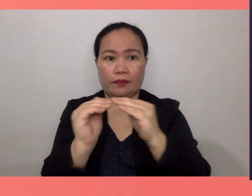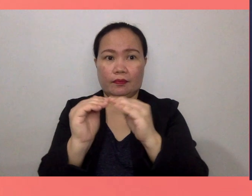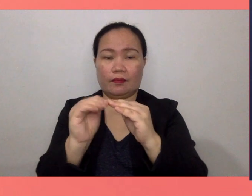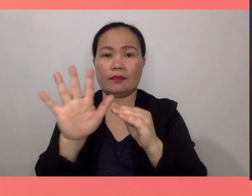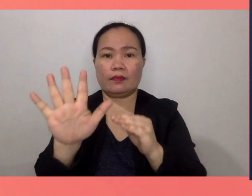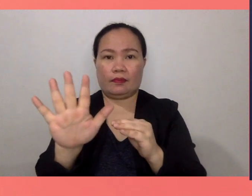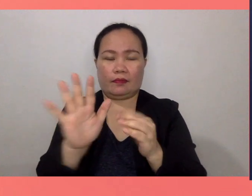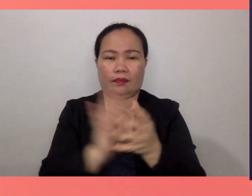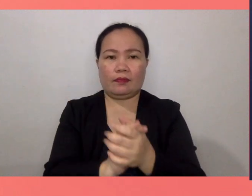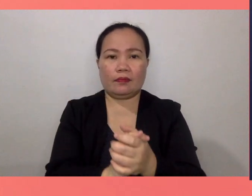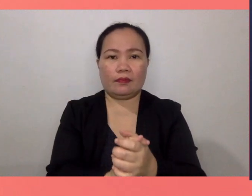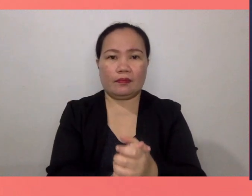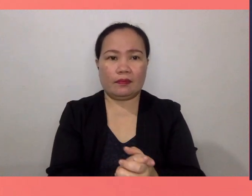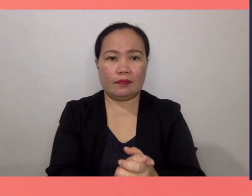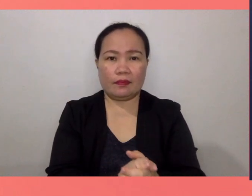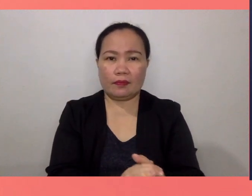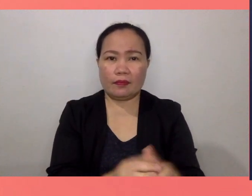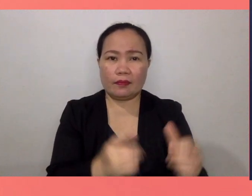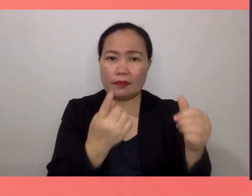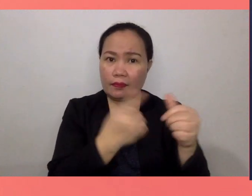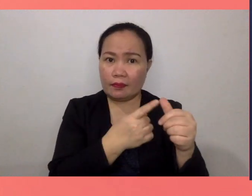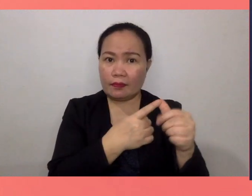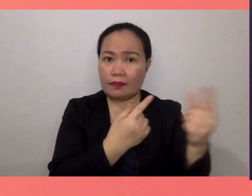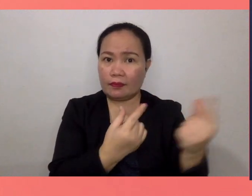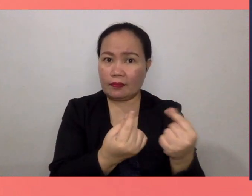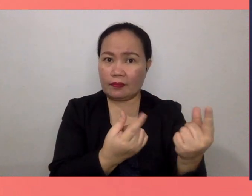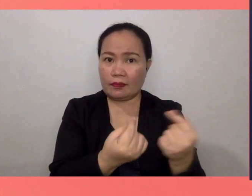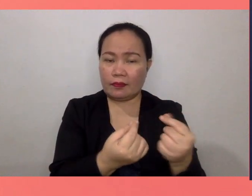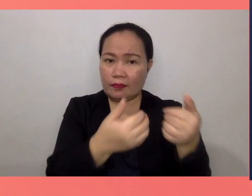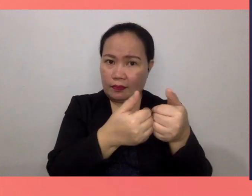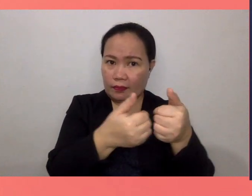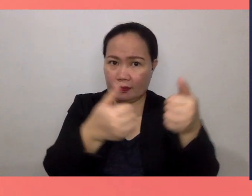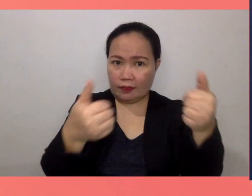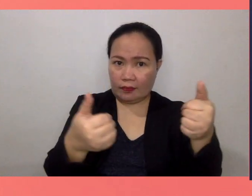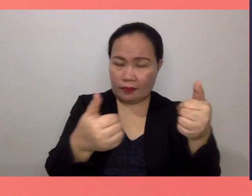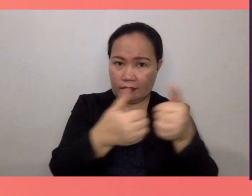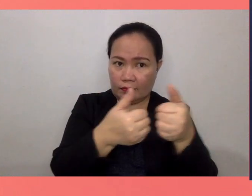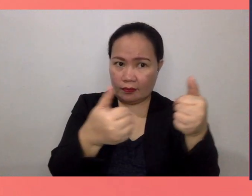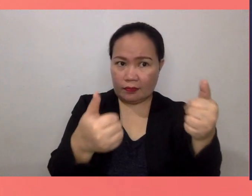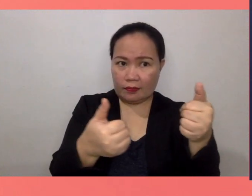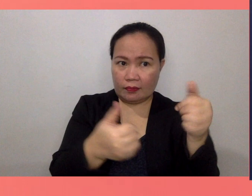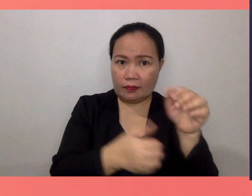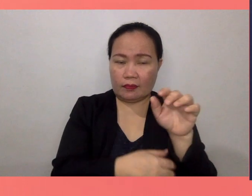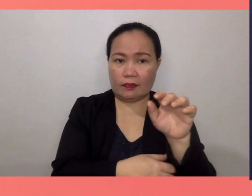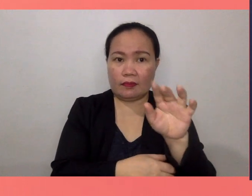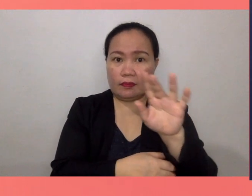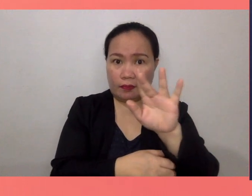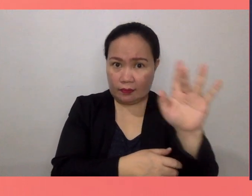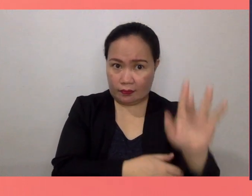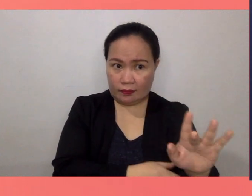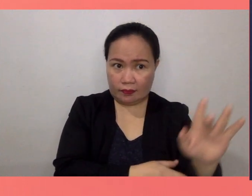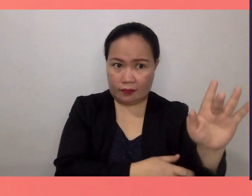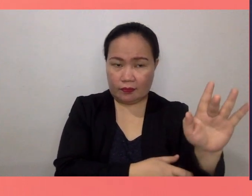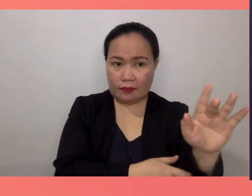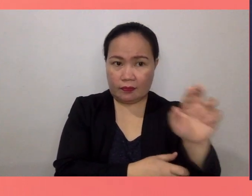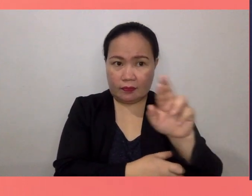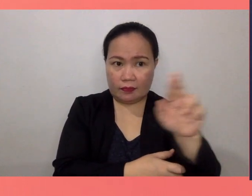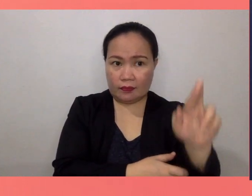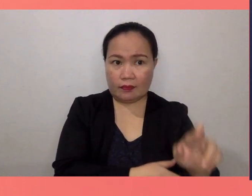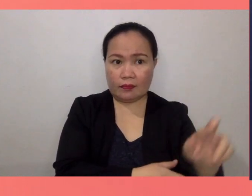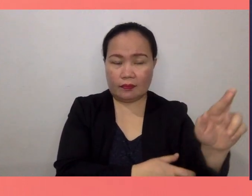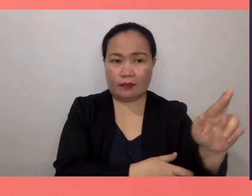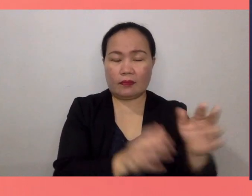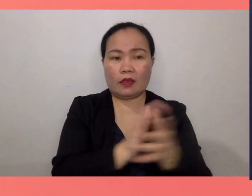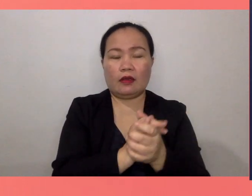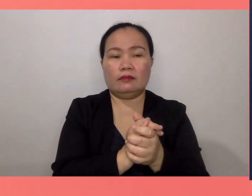5. So, ang una natin gagawin, i-isolate natin yung radical natin. So, ang